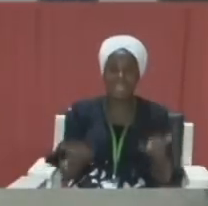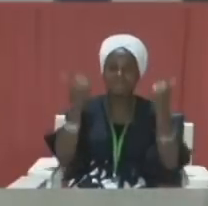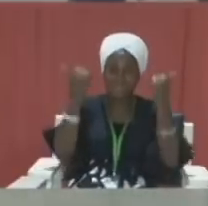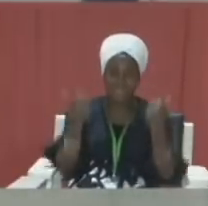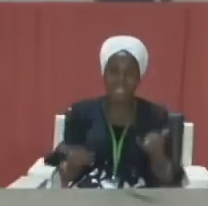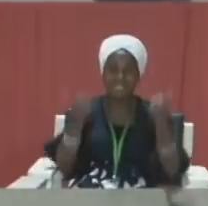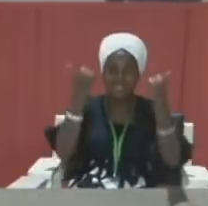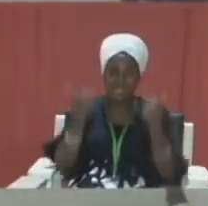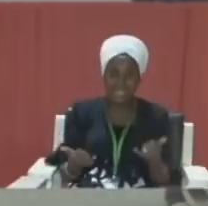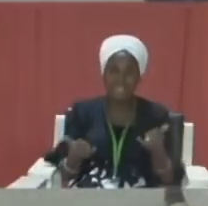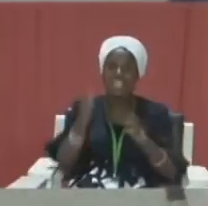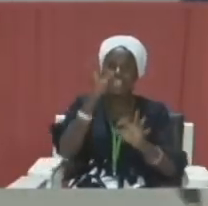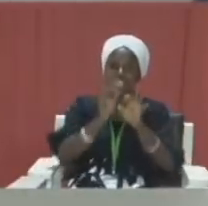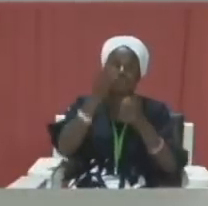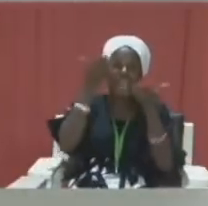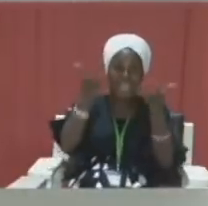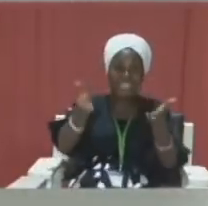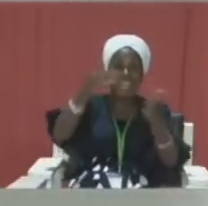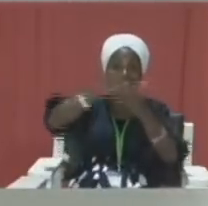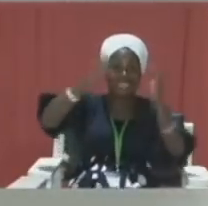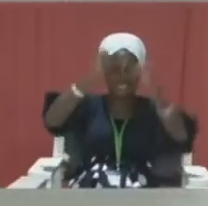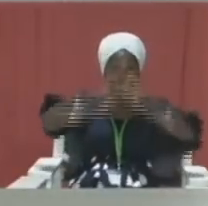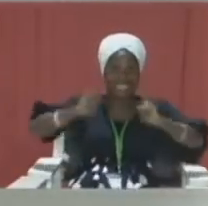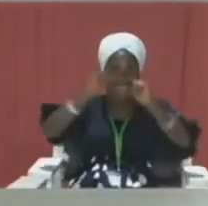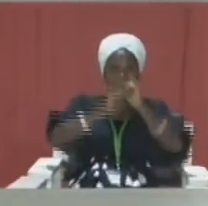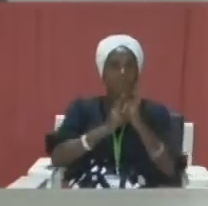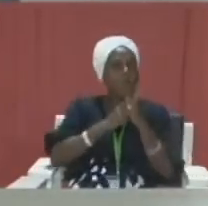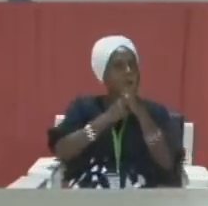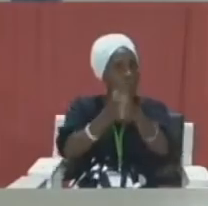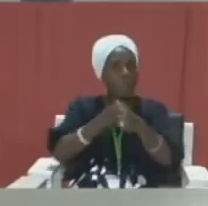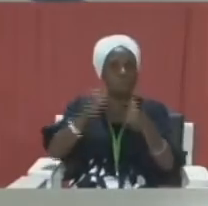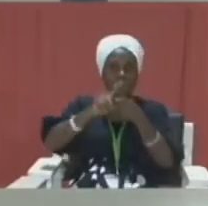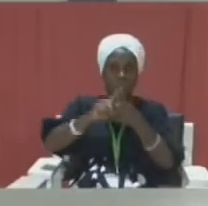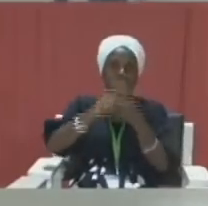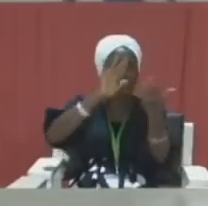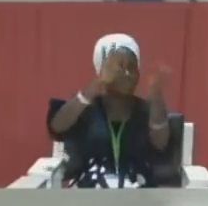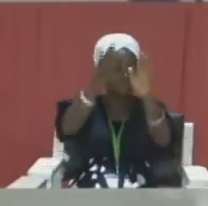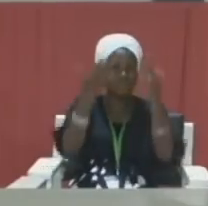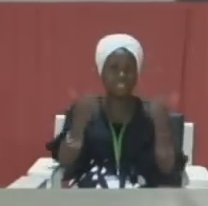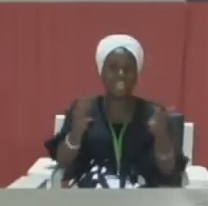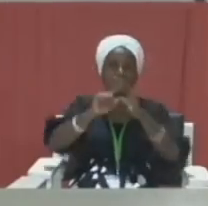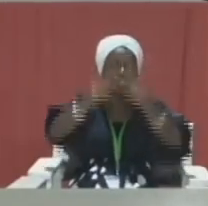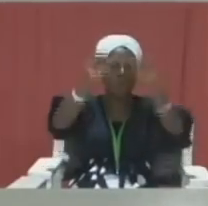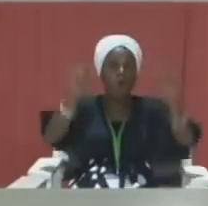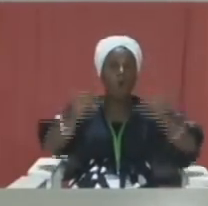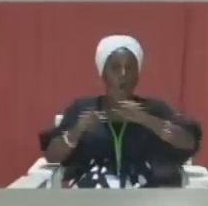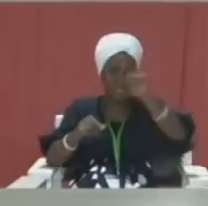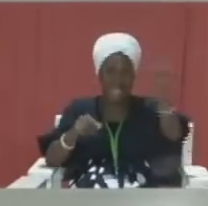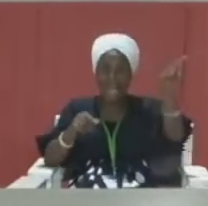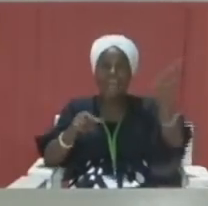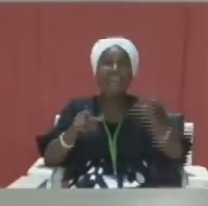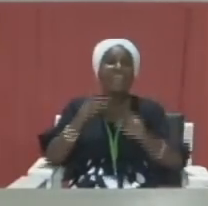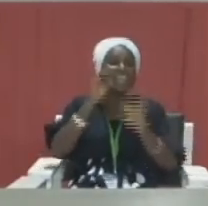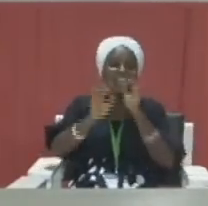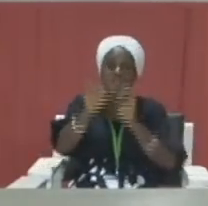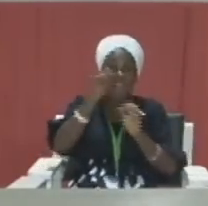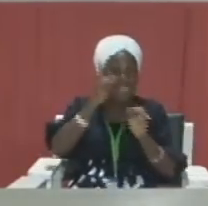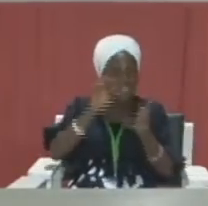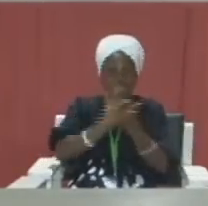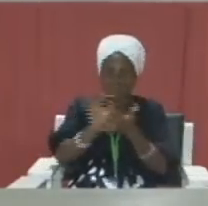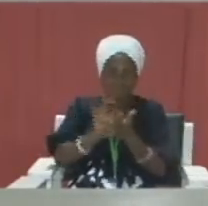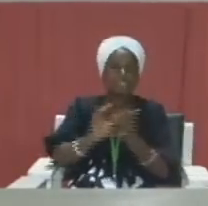run. Keep coming. It's time to hand your life over to Jesus. It's time to be